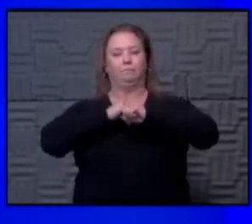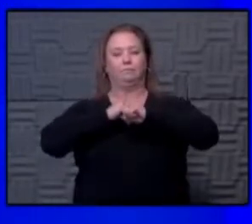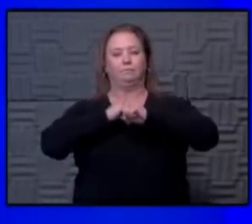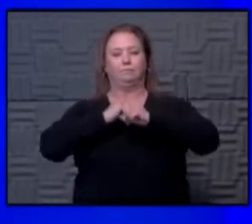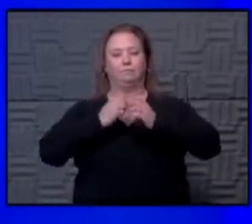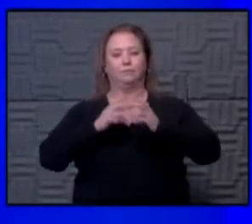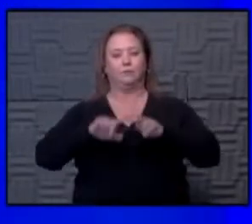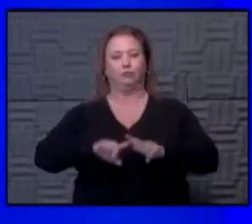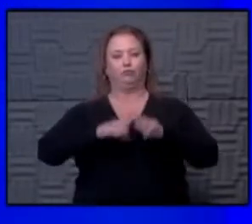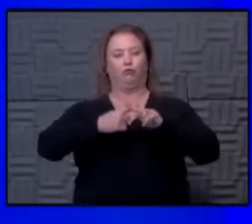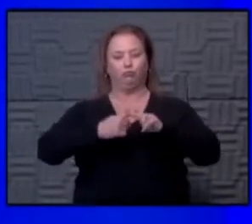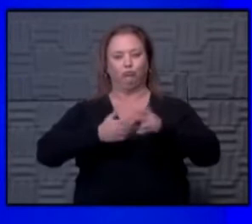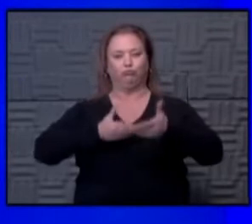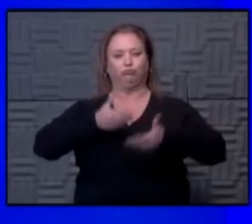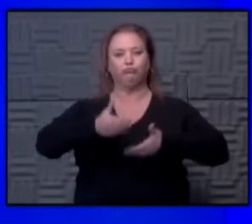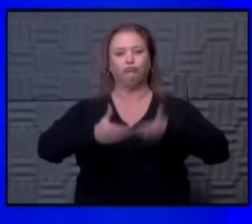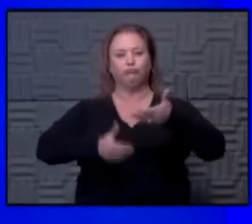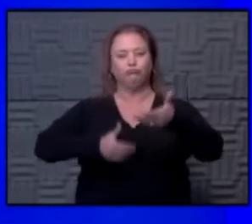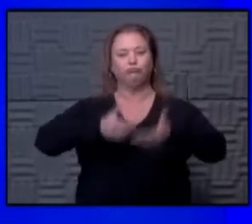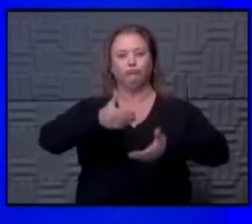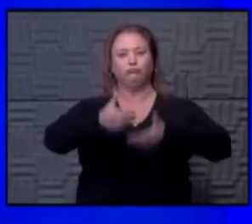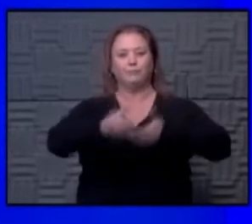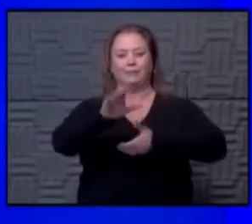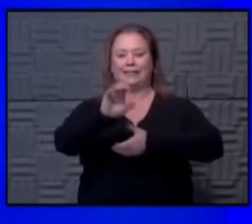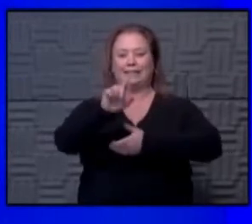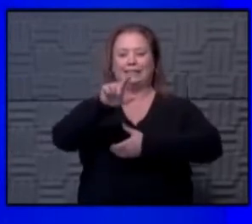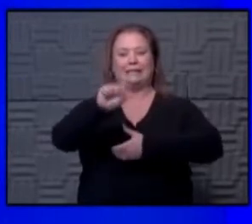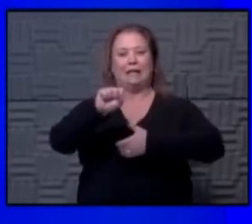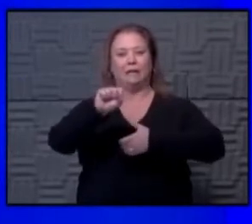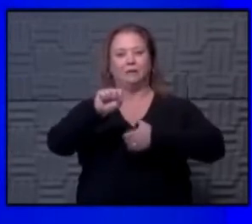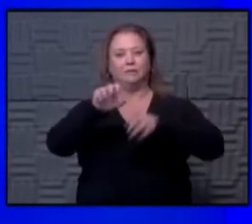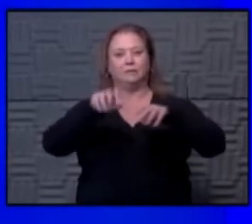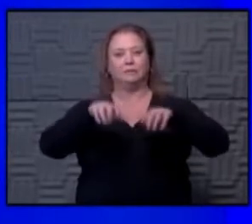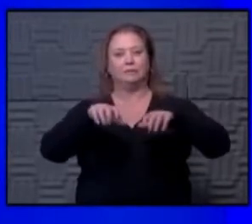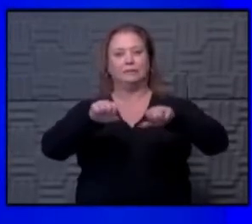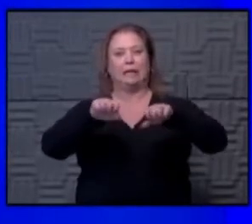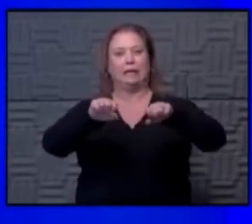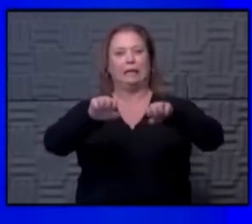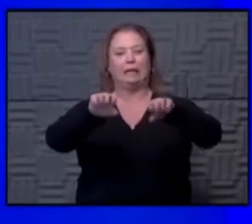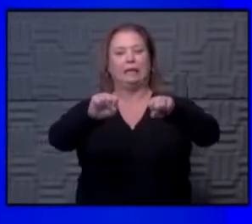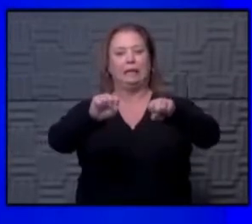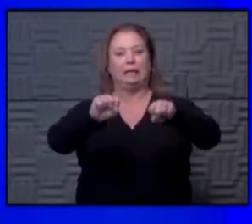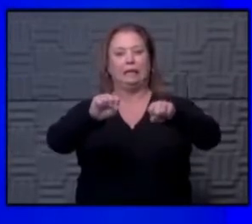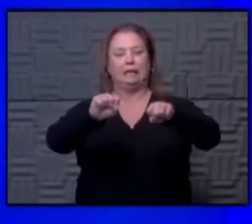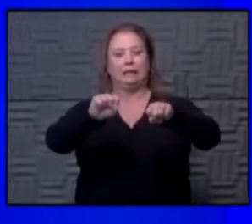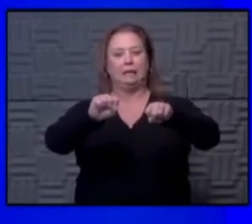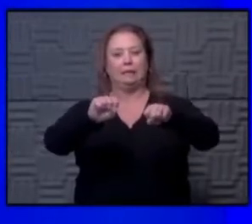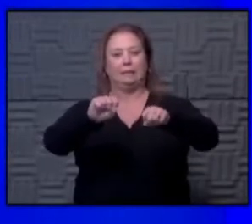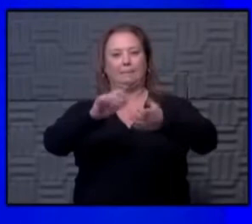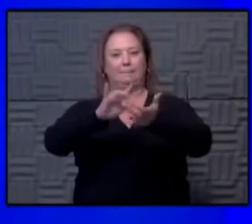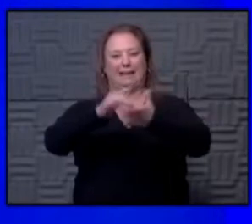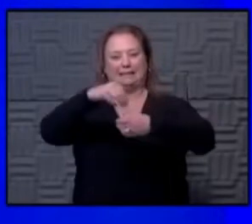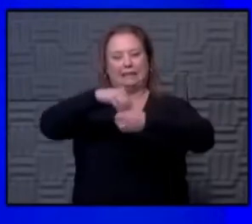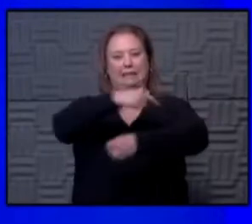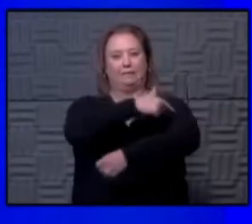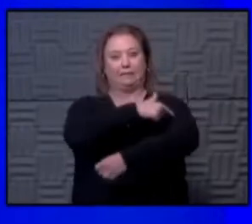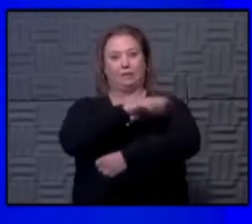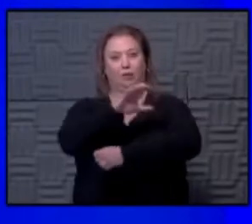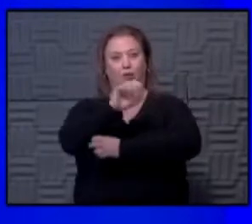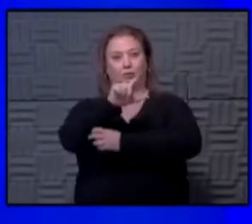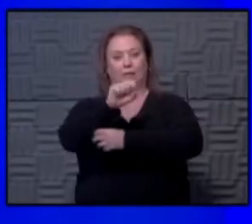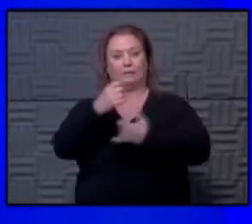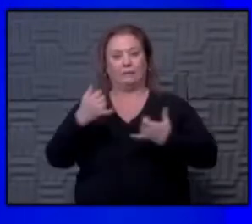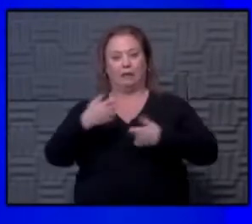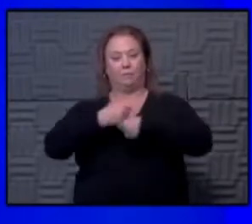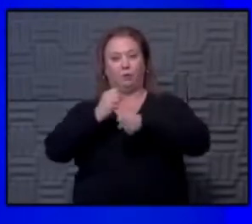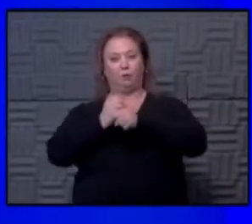cascades going. And that is the cells taking up what we're giving in the vaccine, and then your cells starting to